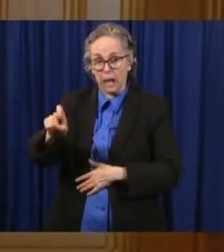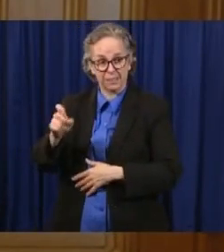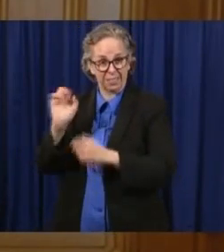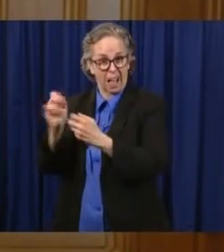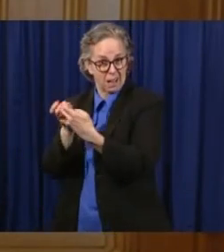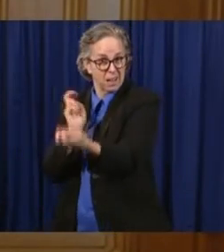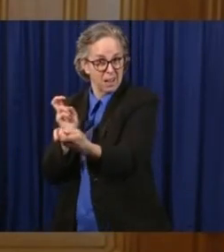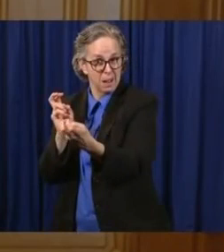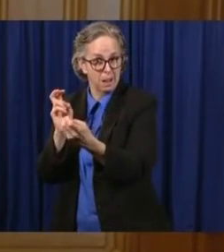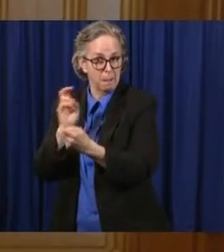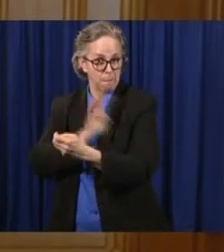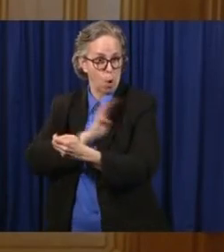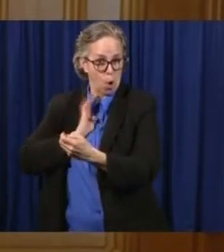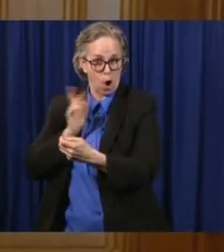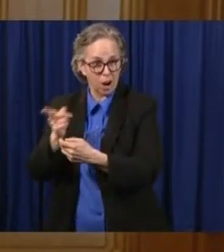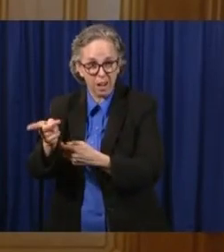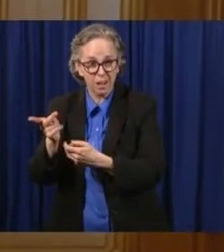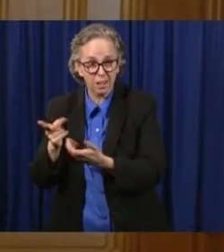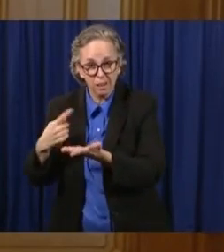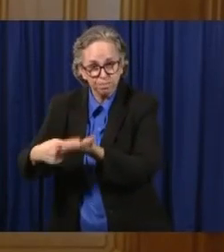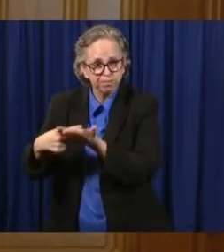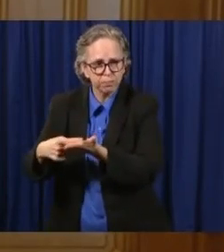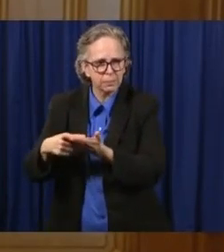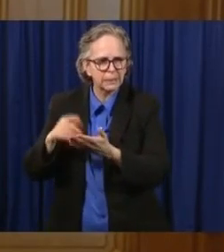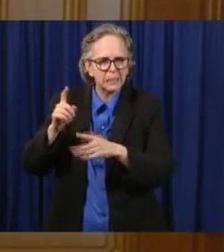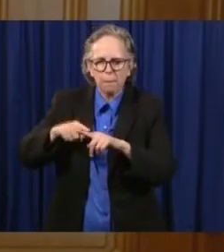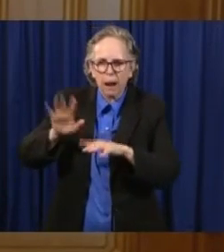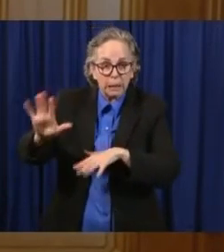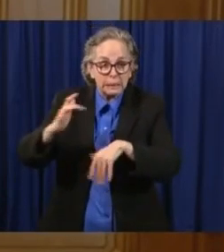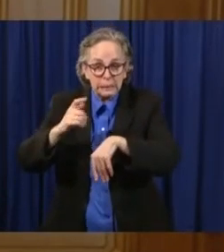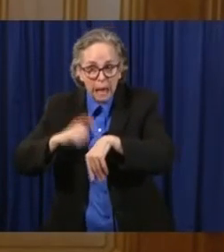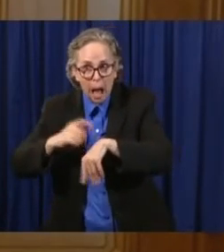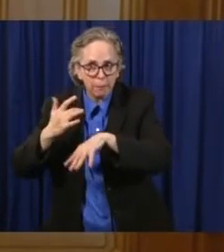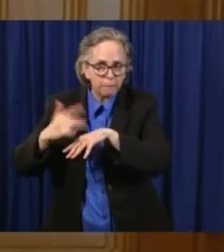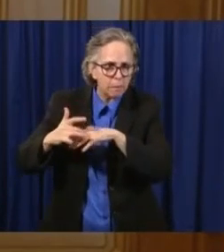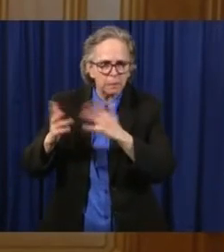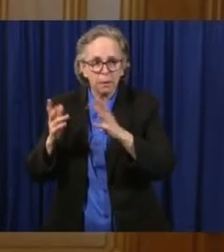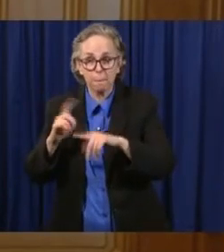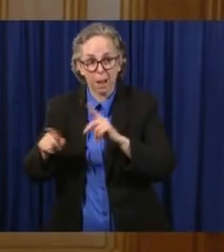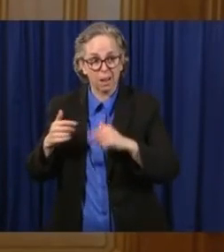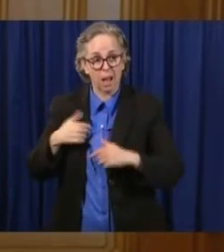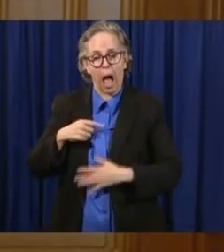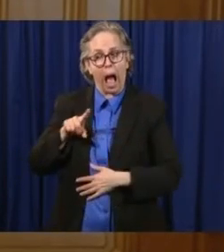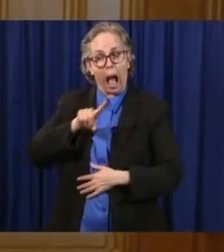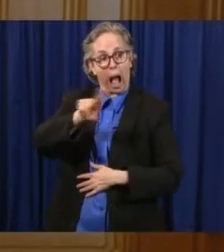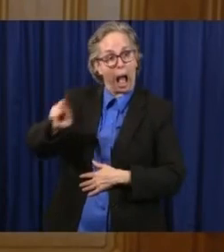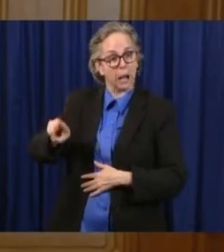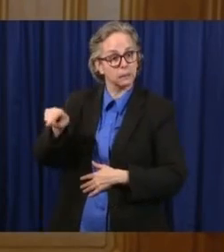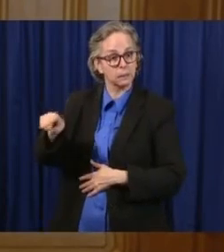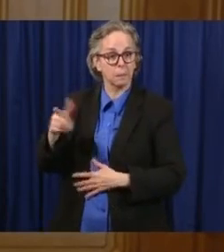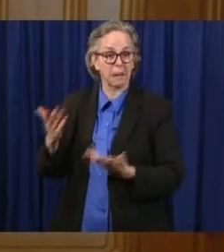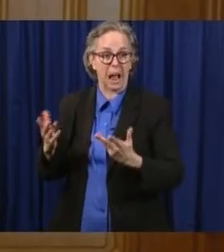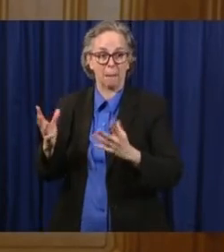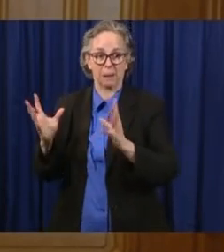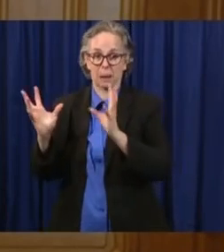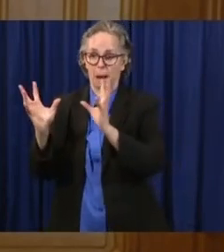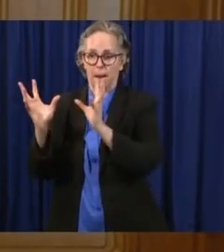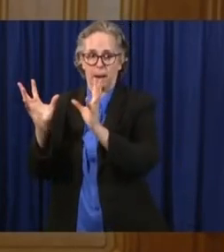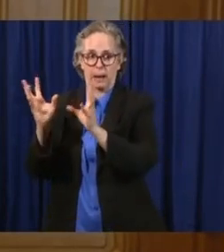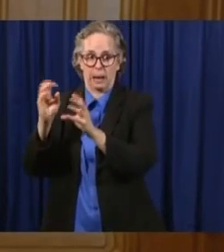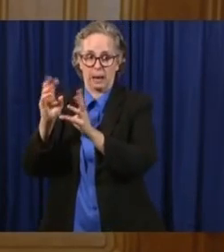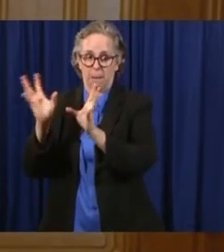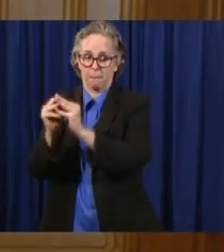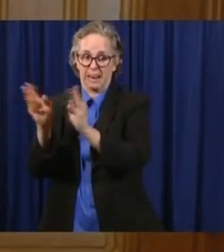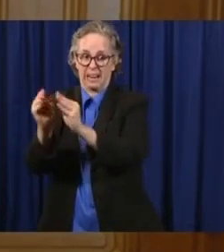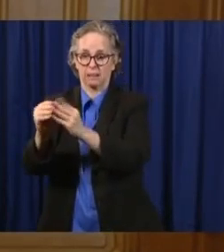when each one of these comes to them, you know, we may ask them to be in session on Saturday